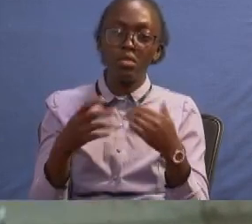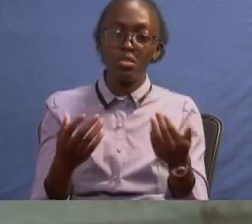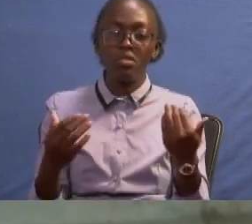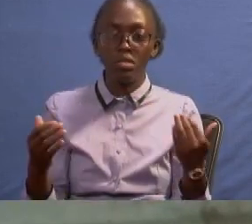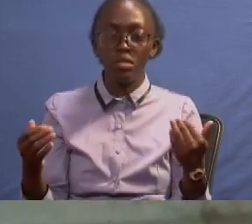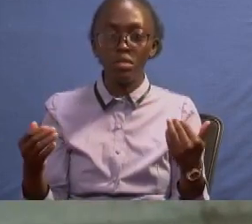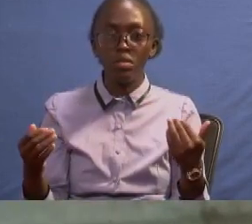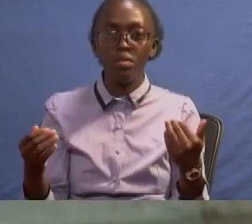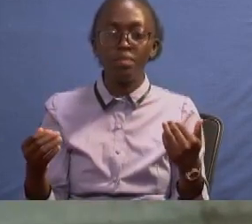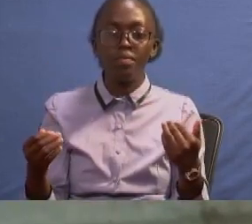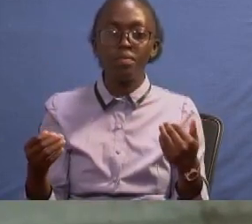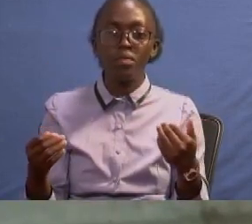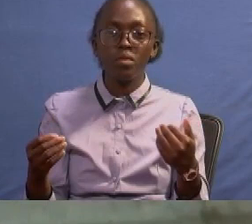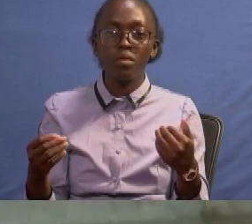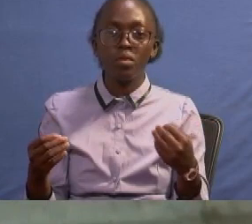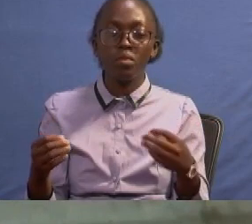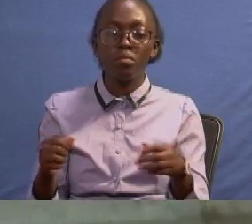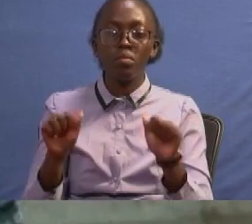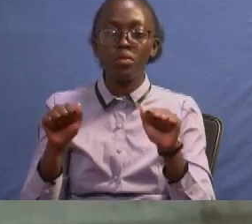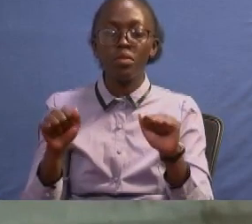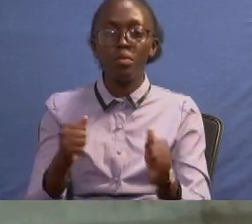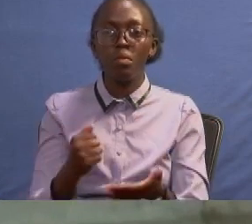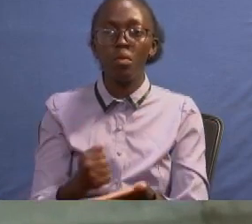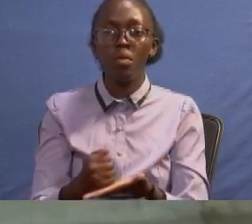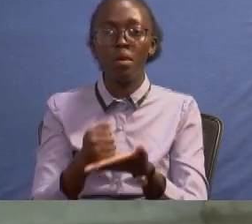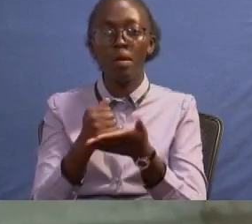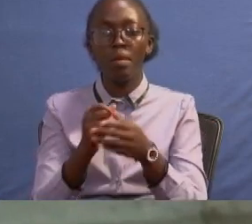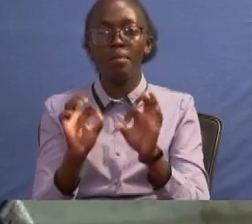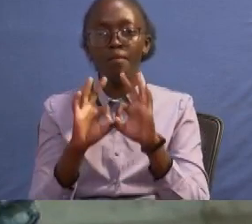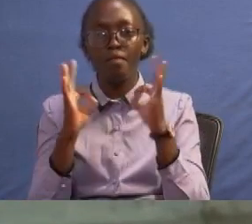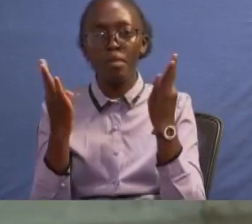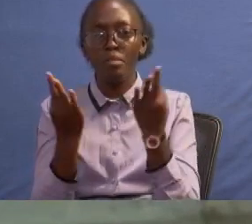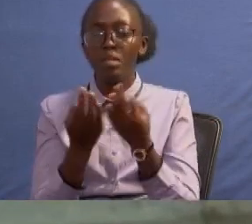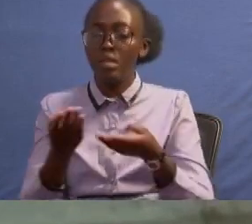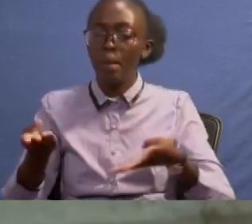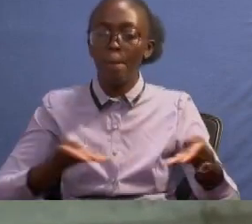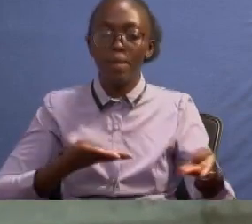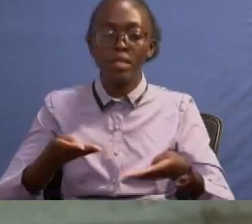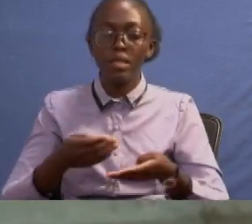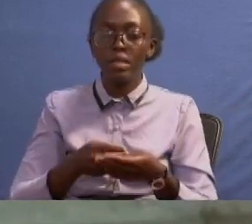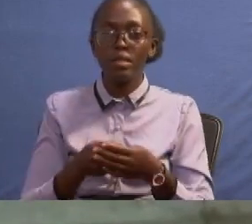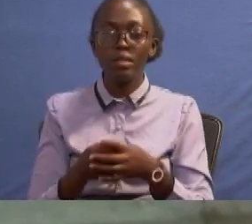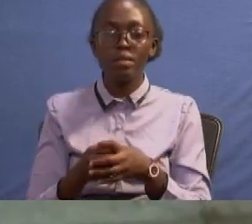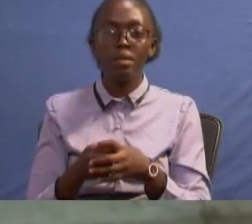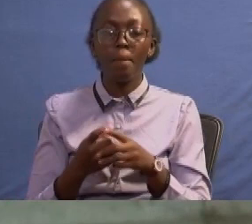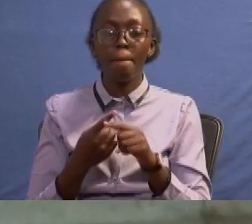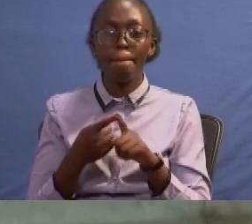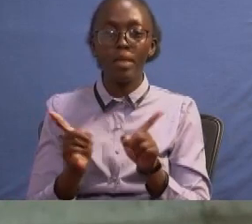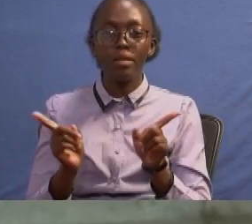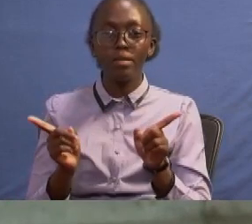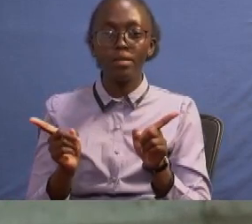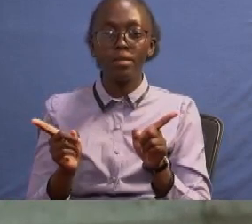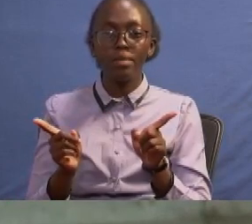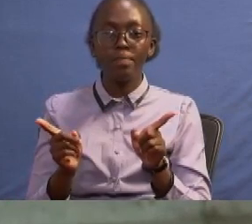up the families, the family businesses, come and help them, but they